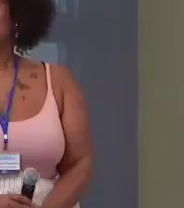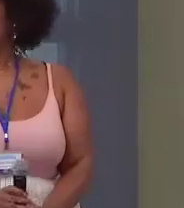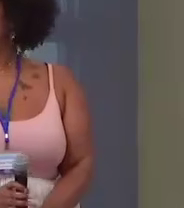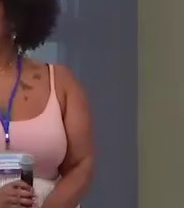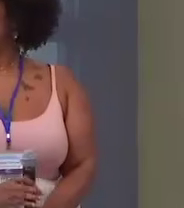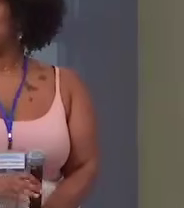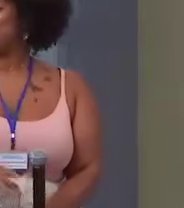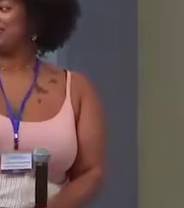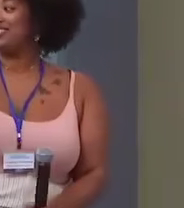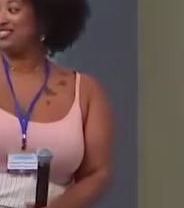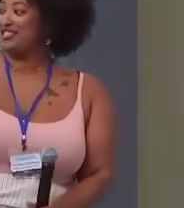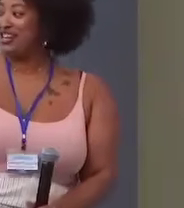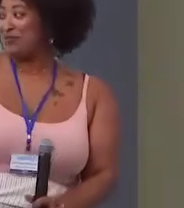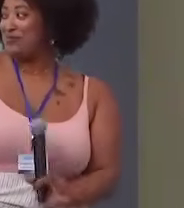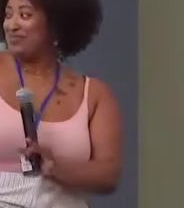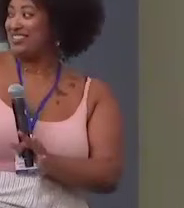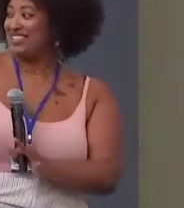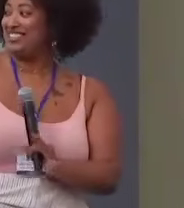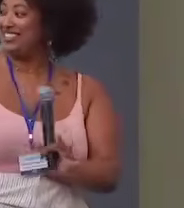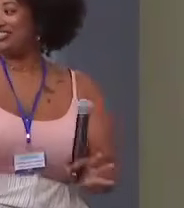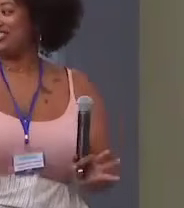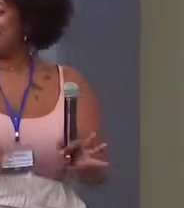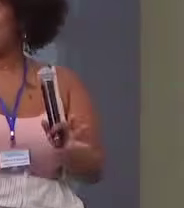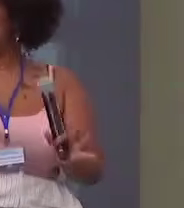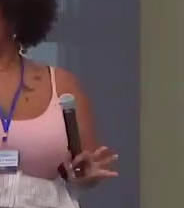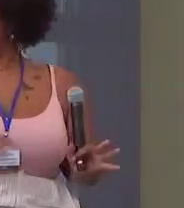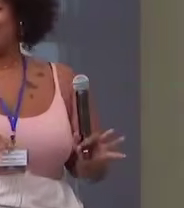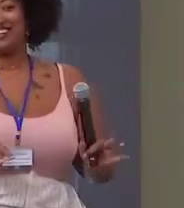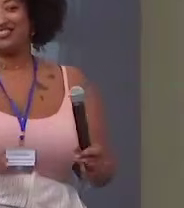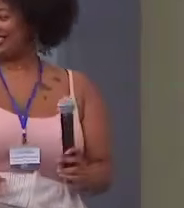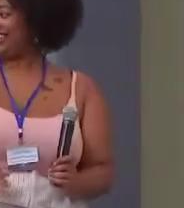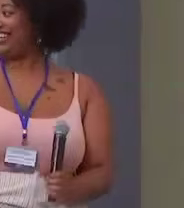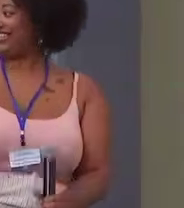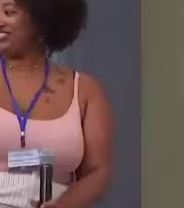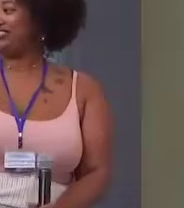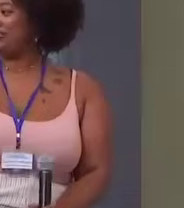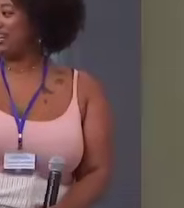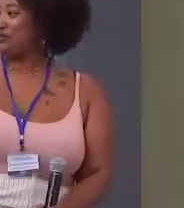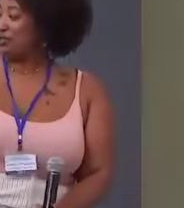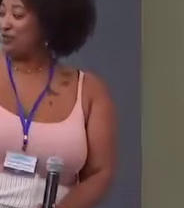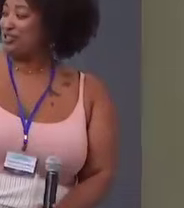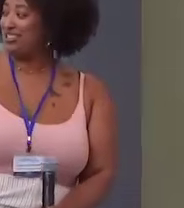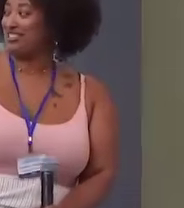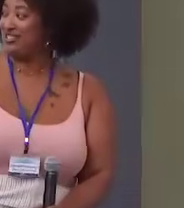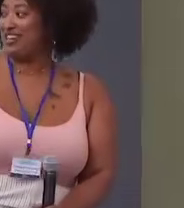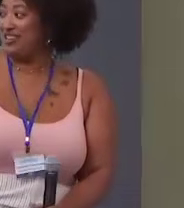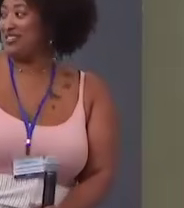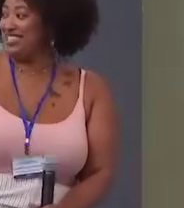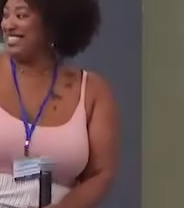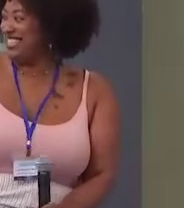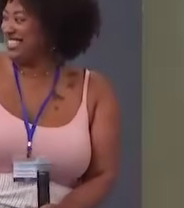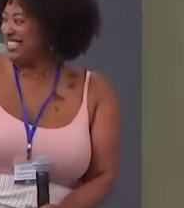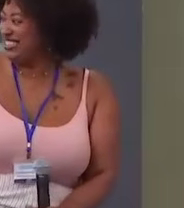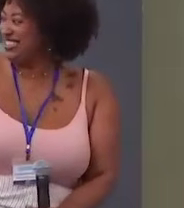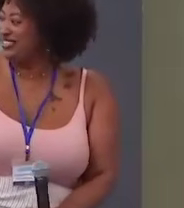Anyone? Traditional job. Yeah. And a traditional job. That would be the more traditional job.